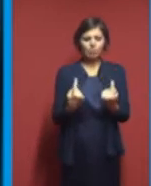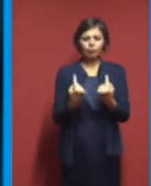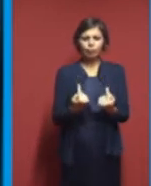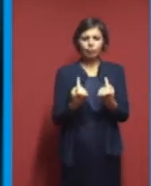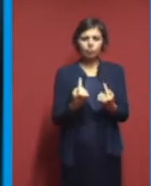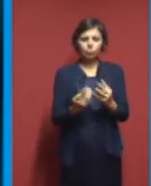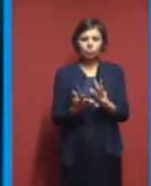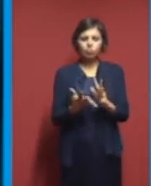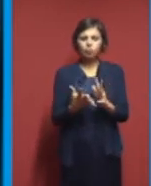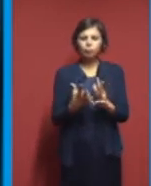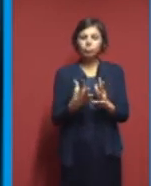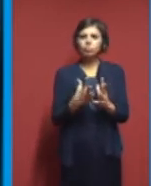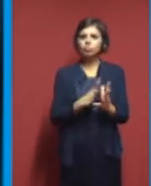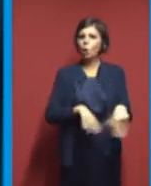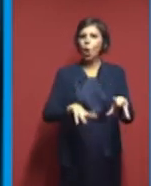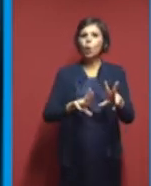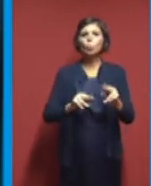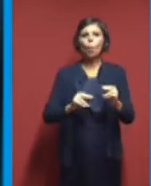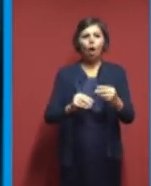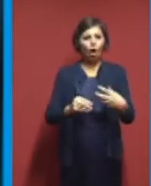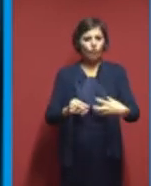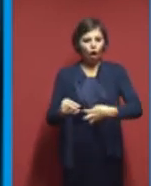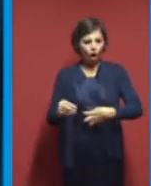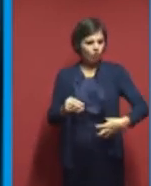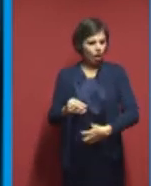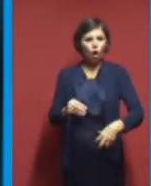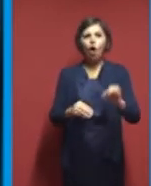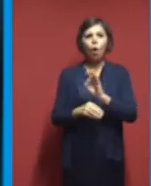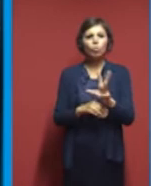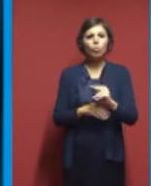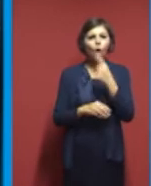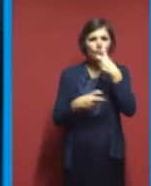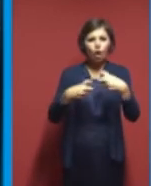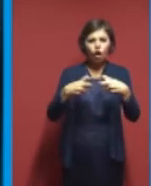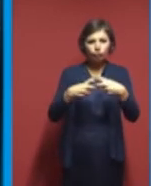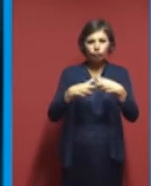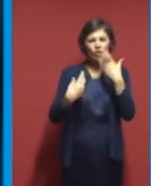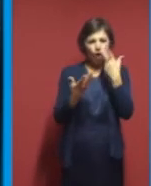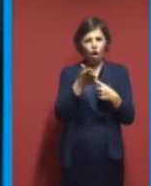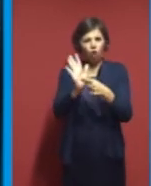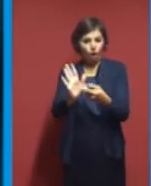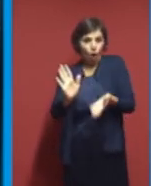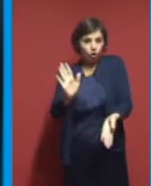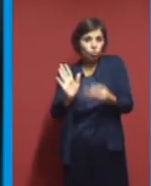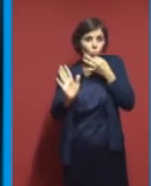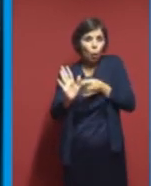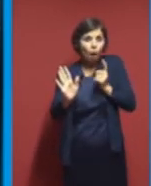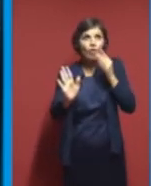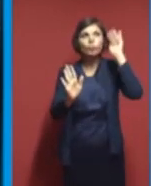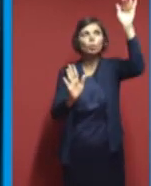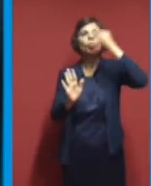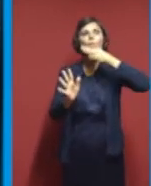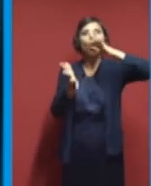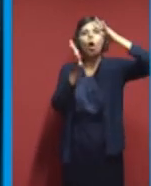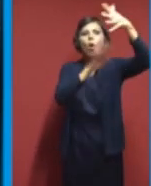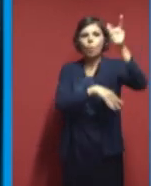couple examples of what we're doing right now with that and what we could do with that in the future. So this idea of body 1.0, 2.0, and